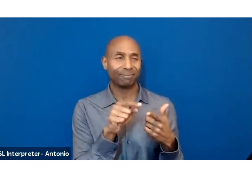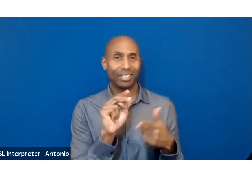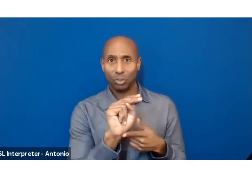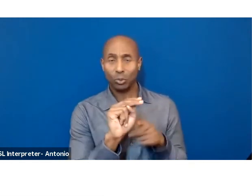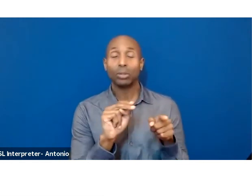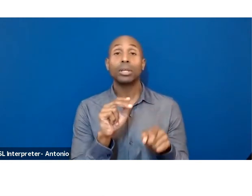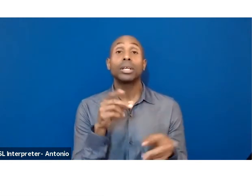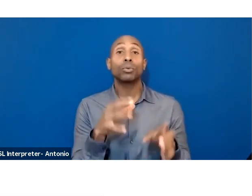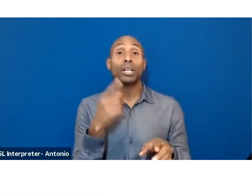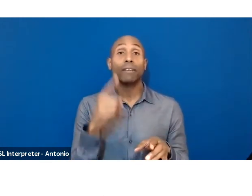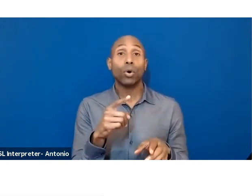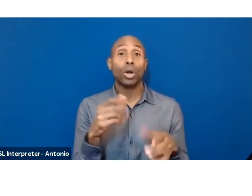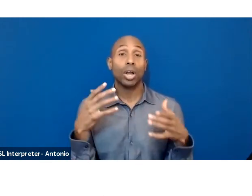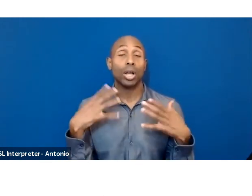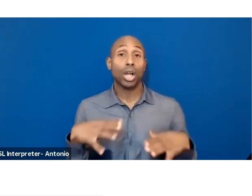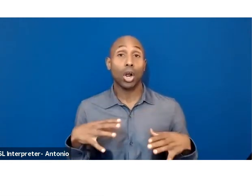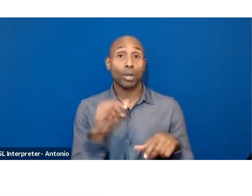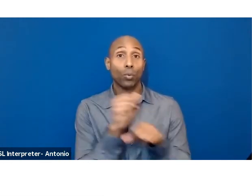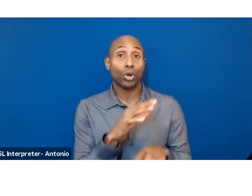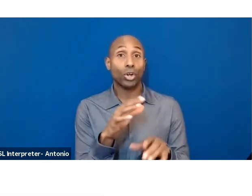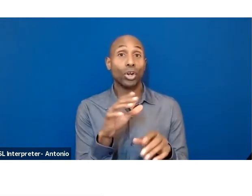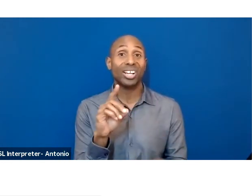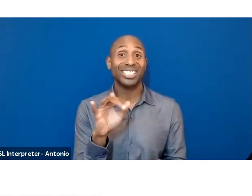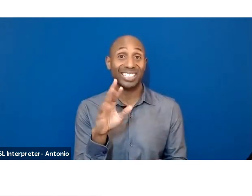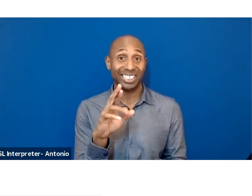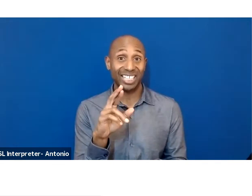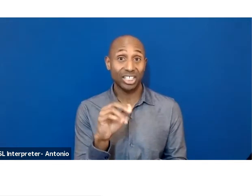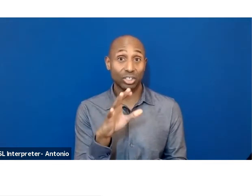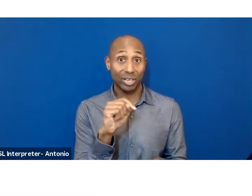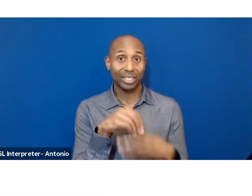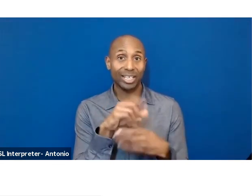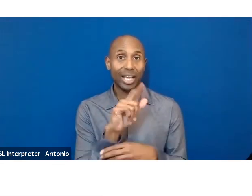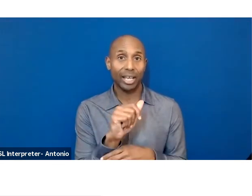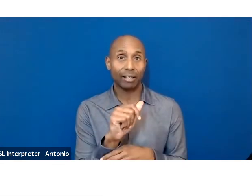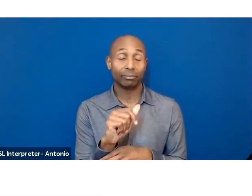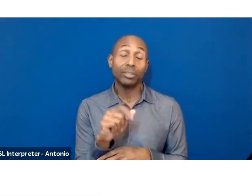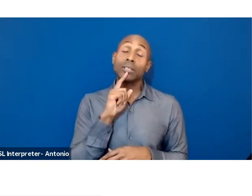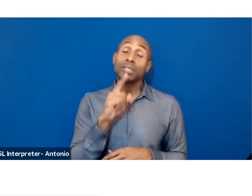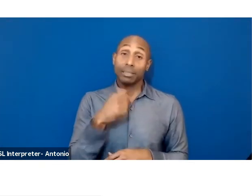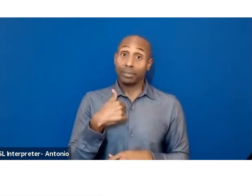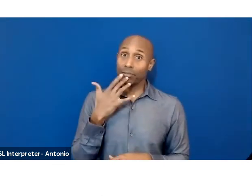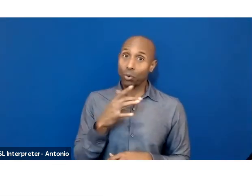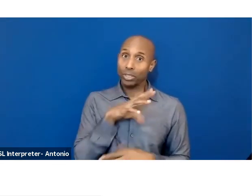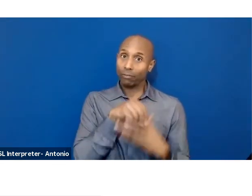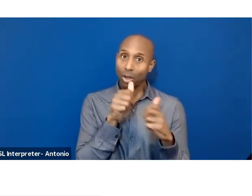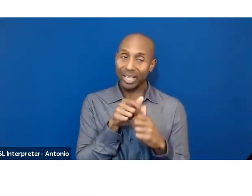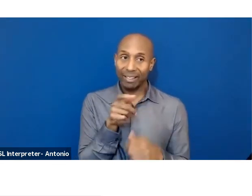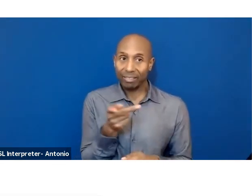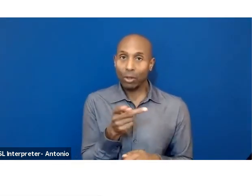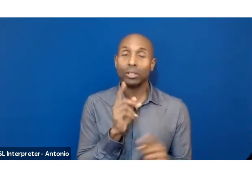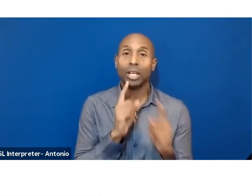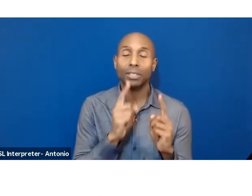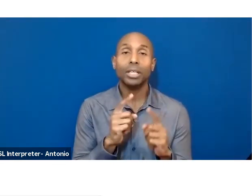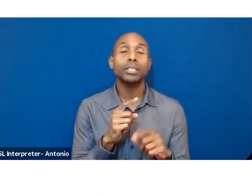in conversation. And I've been lucky enough to be part of these conversations. But one of the things we have to do in dismantling the system is that we